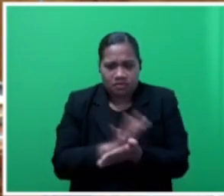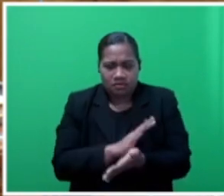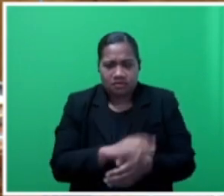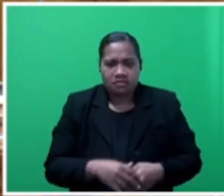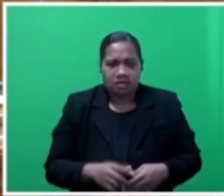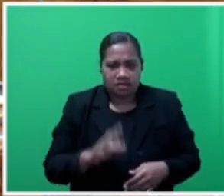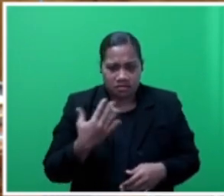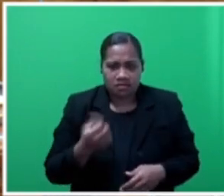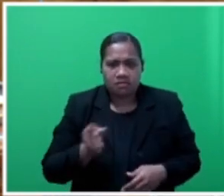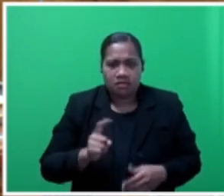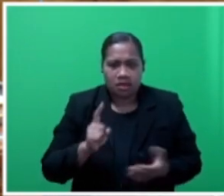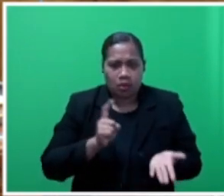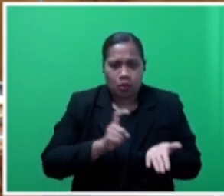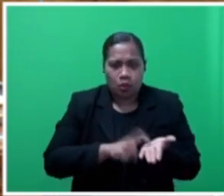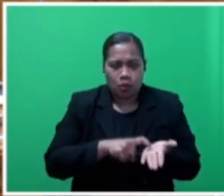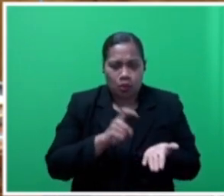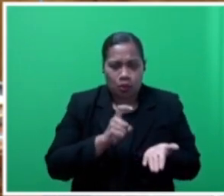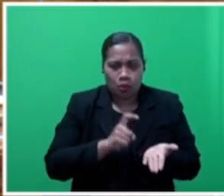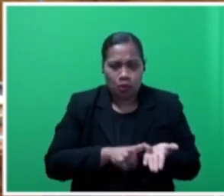debt.